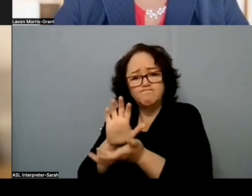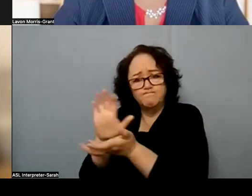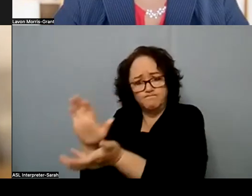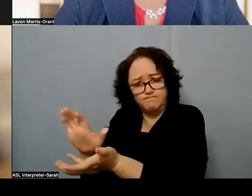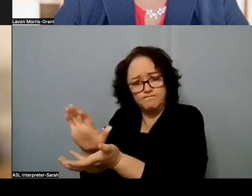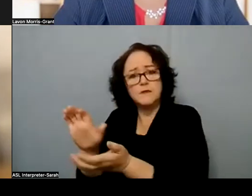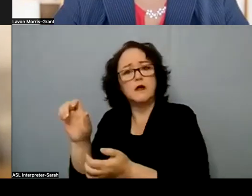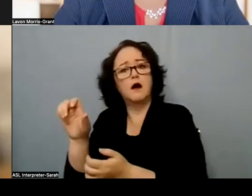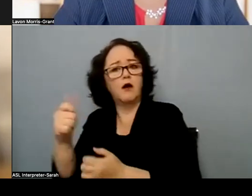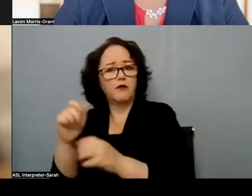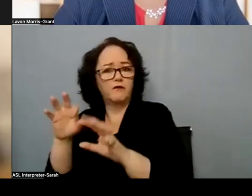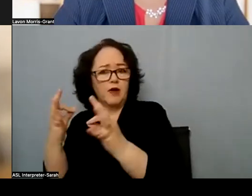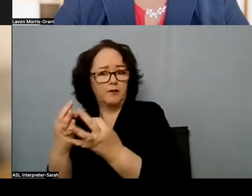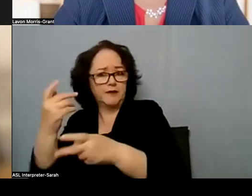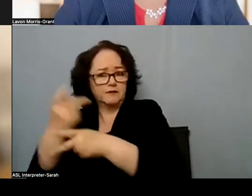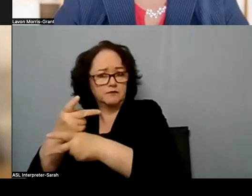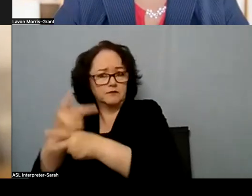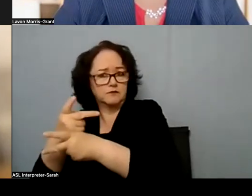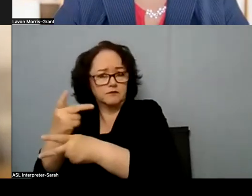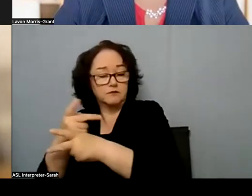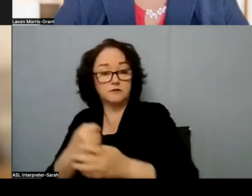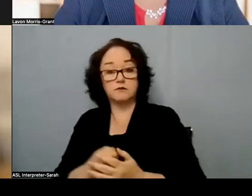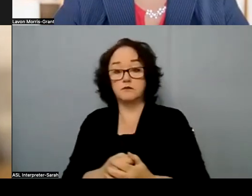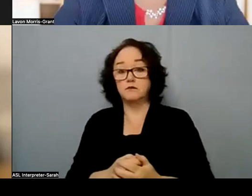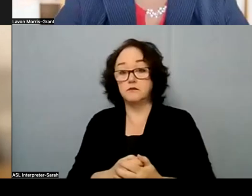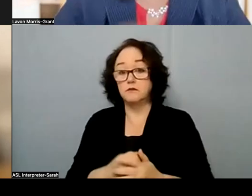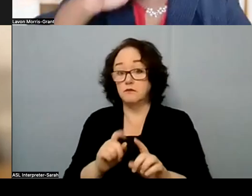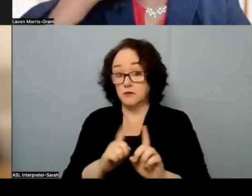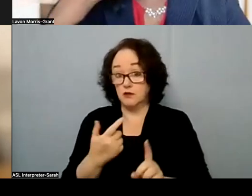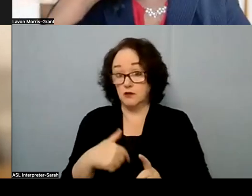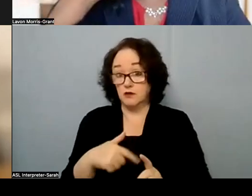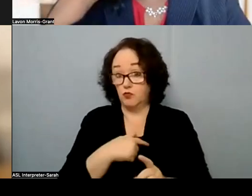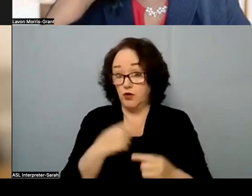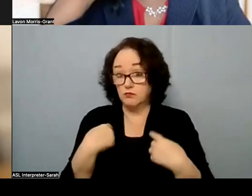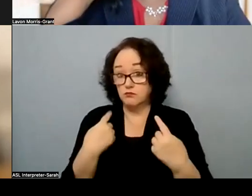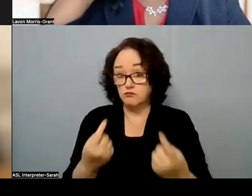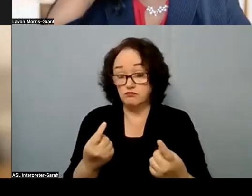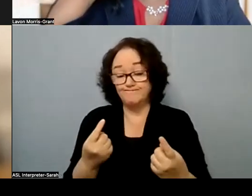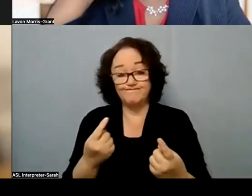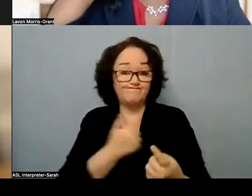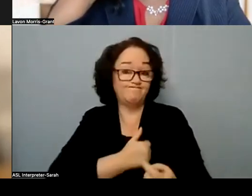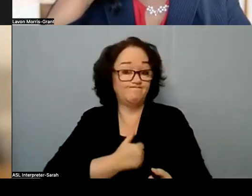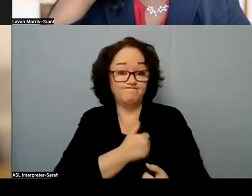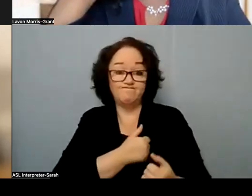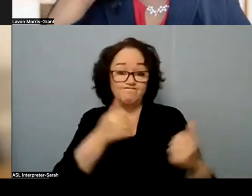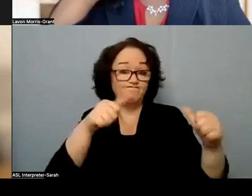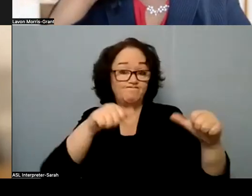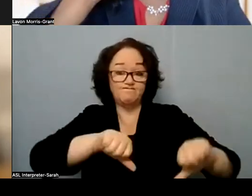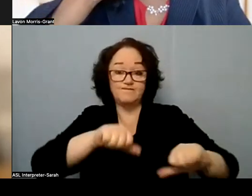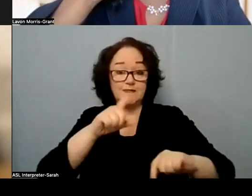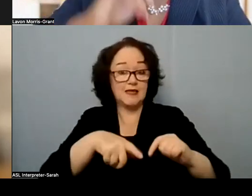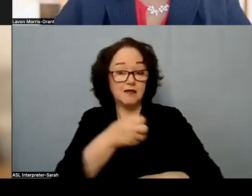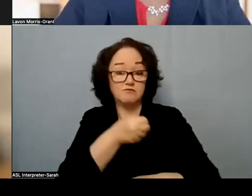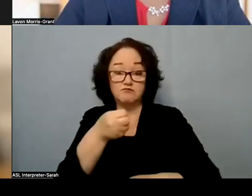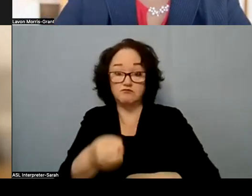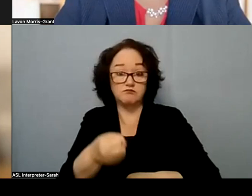that we have never denied anyone access to the housing. Usually what happens is we try